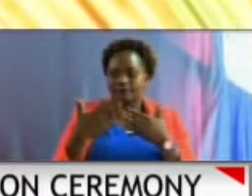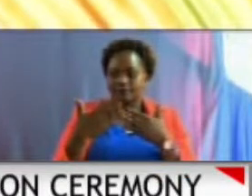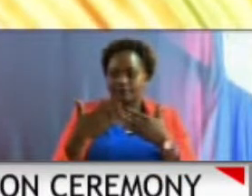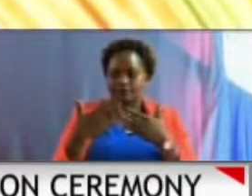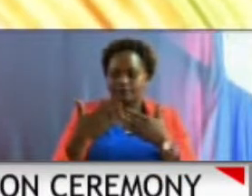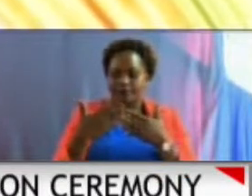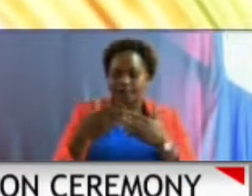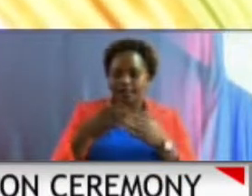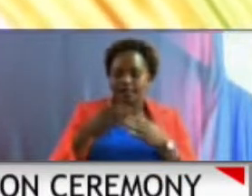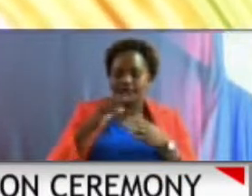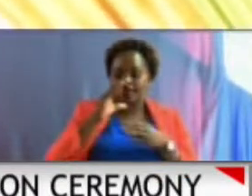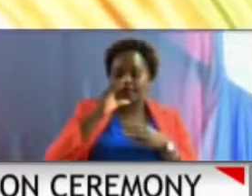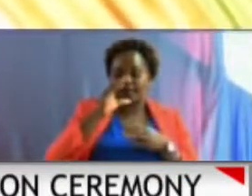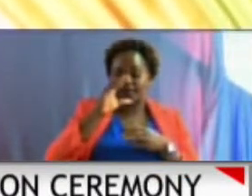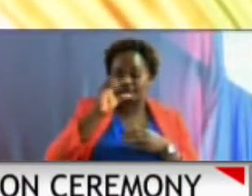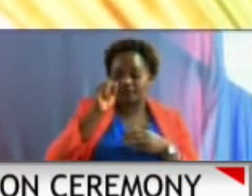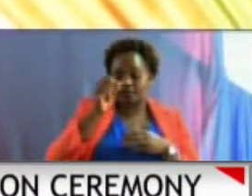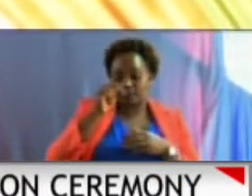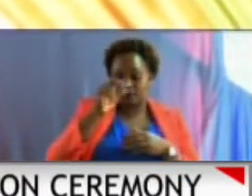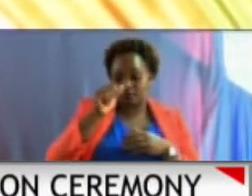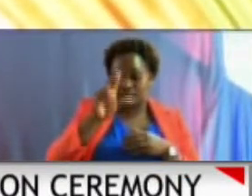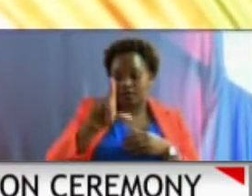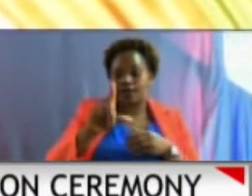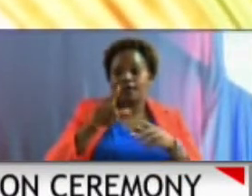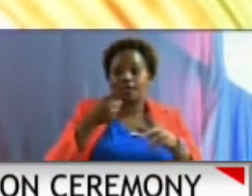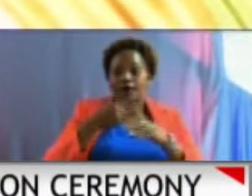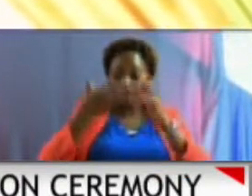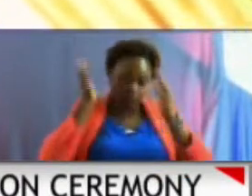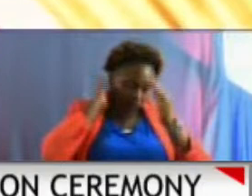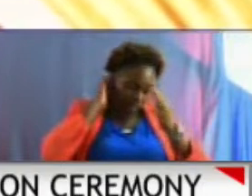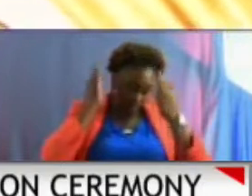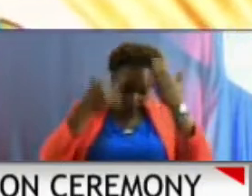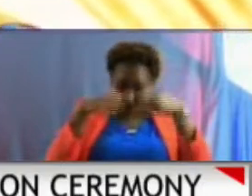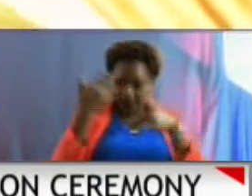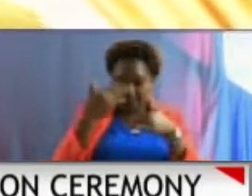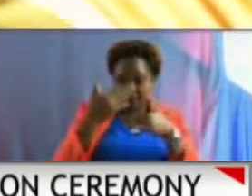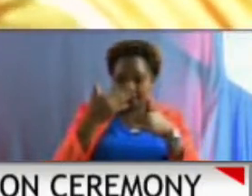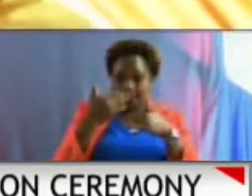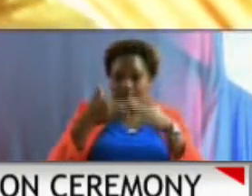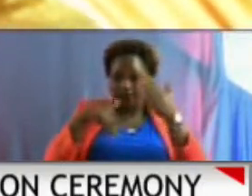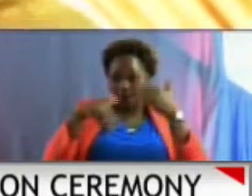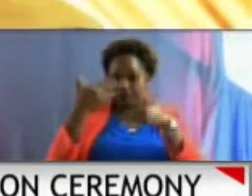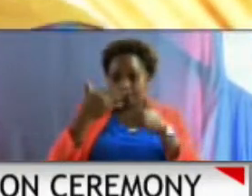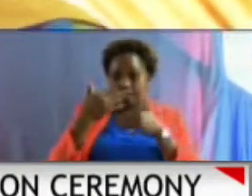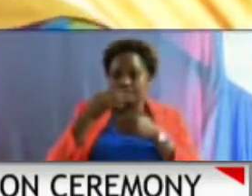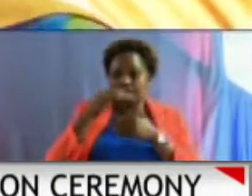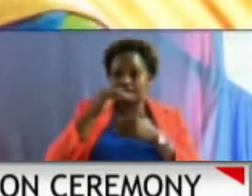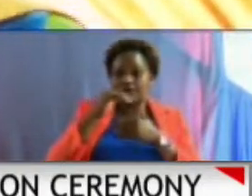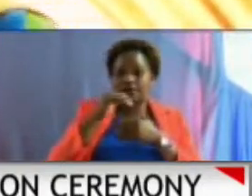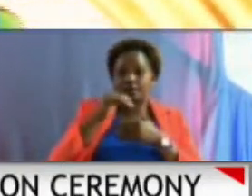The Chancellor, Murang'A University of Technology, Professor Justin Irina,